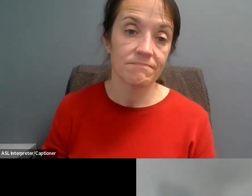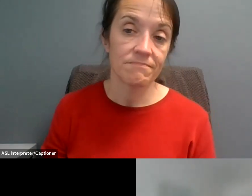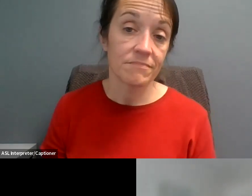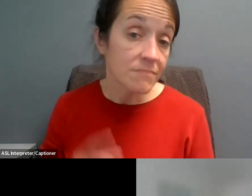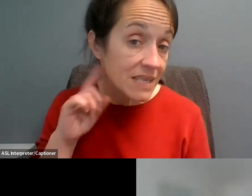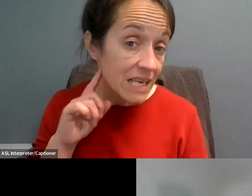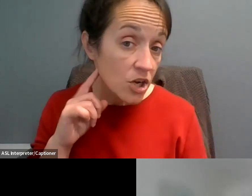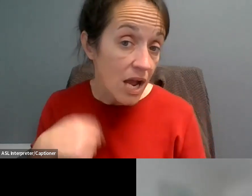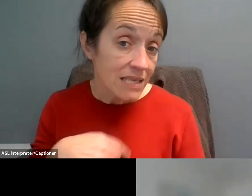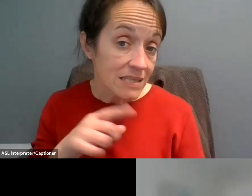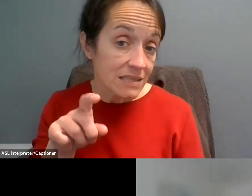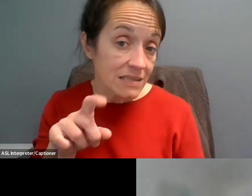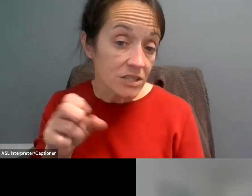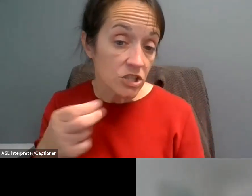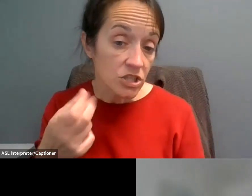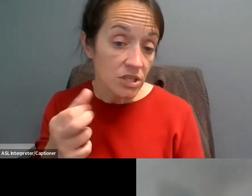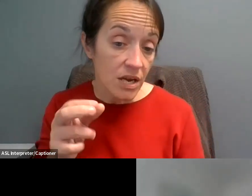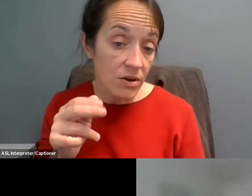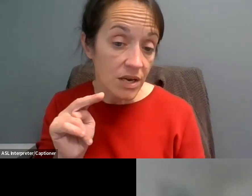Sharon, can you hear us?